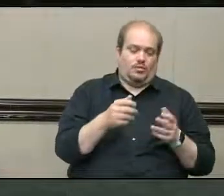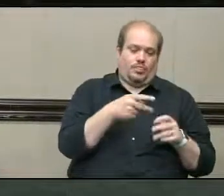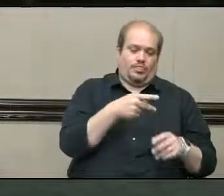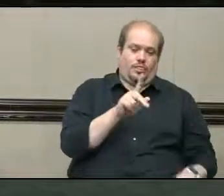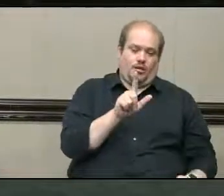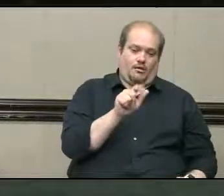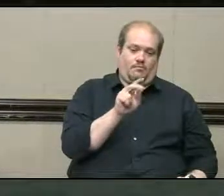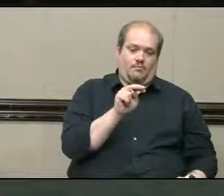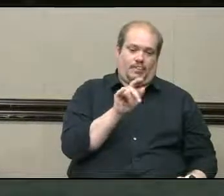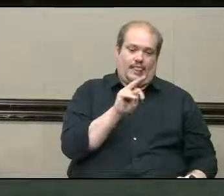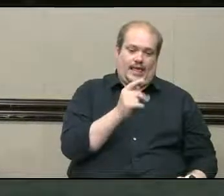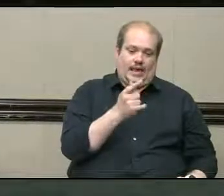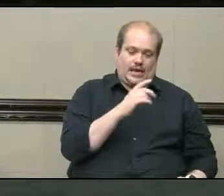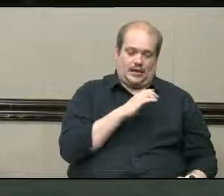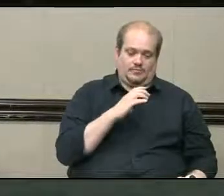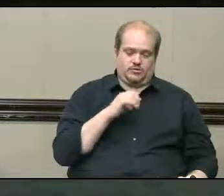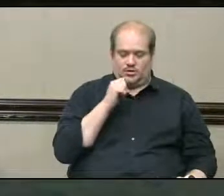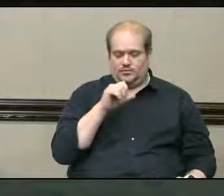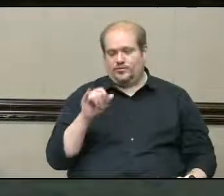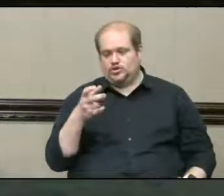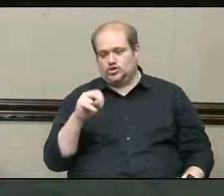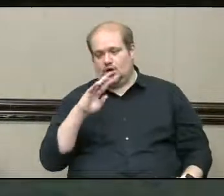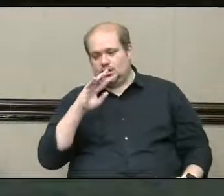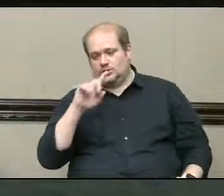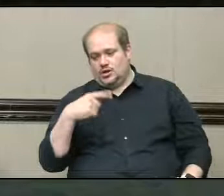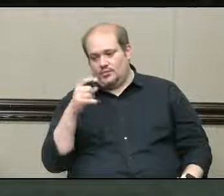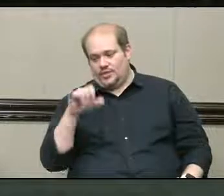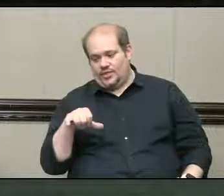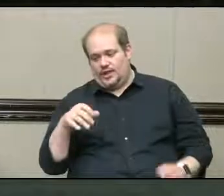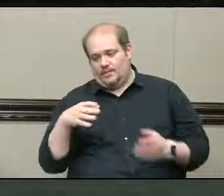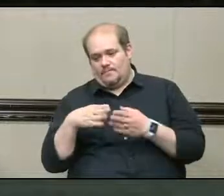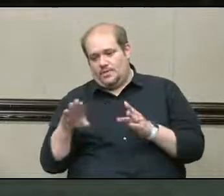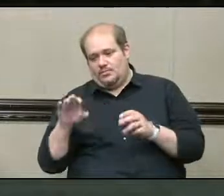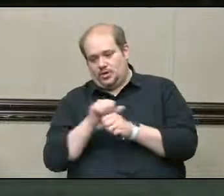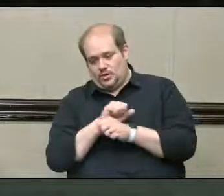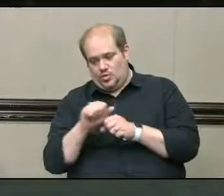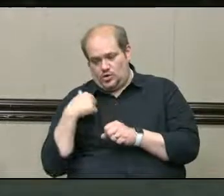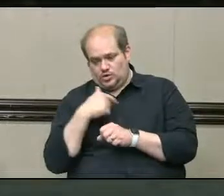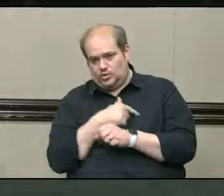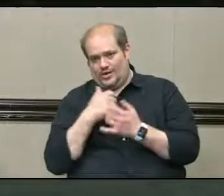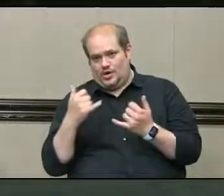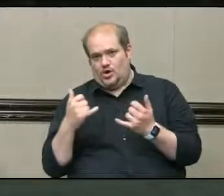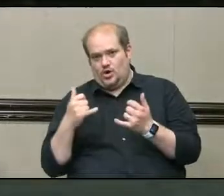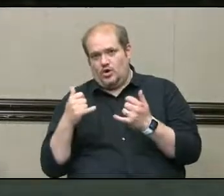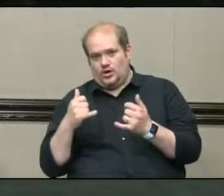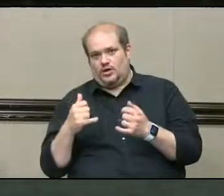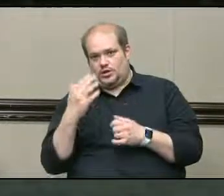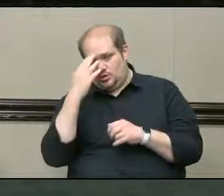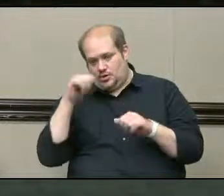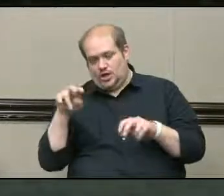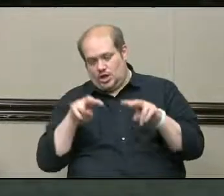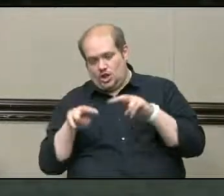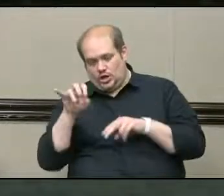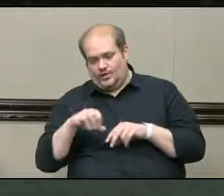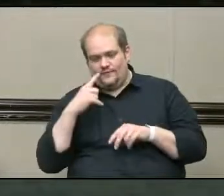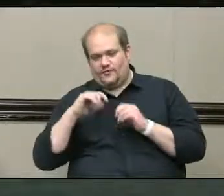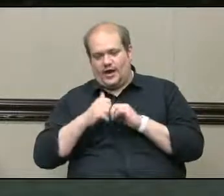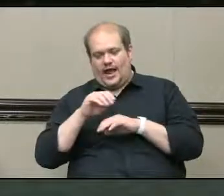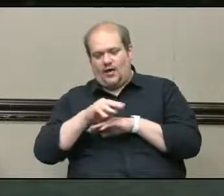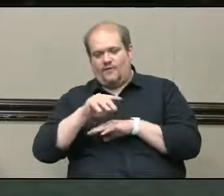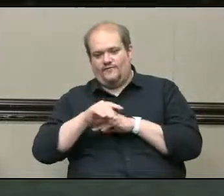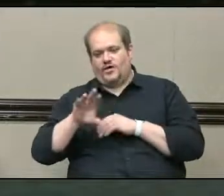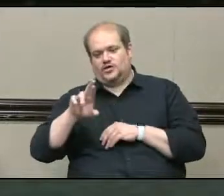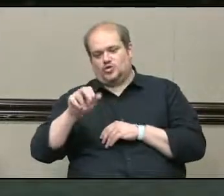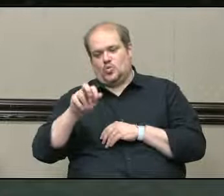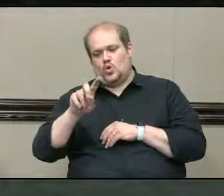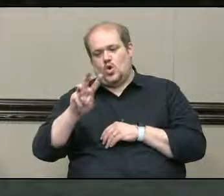Commission or not. And John can speak to a little bit of that because Public Works, we do currently, even look at that for how it affects a